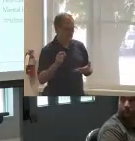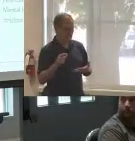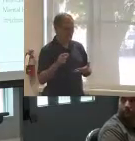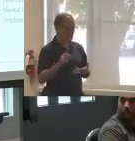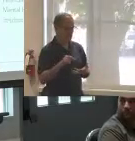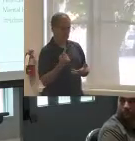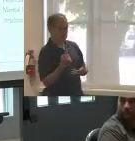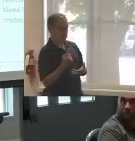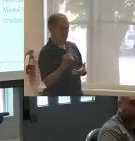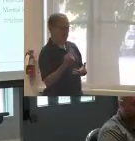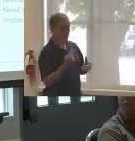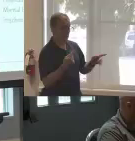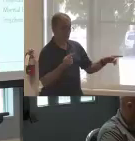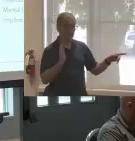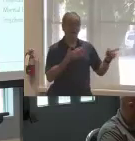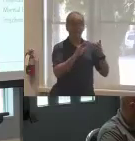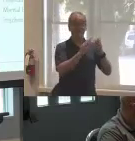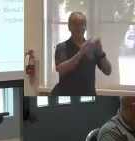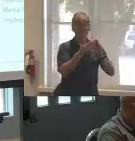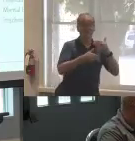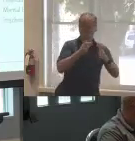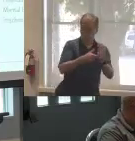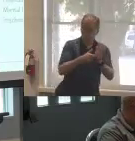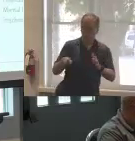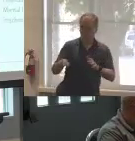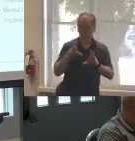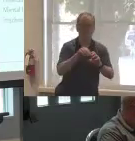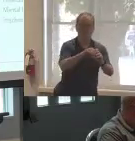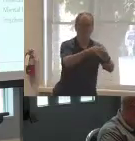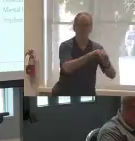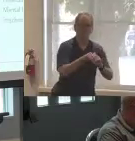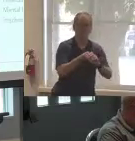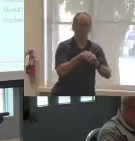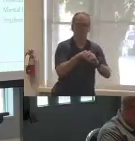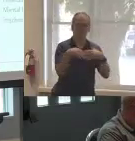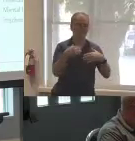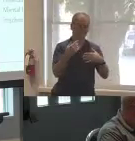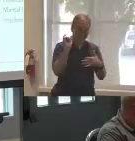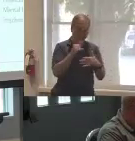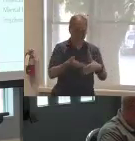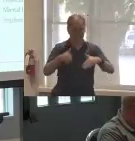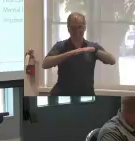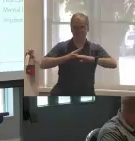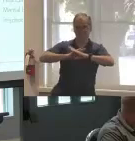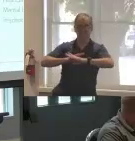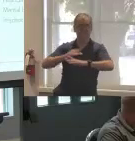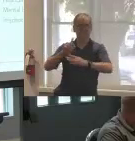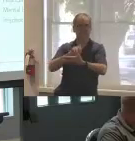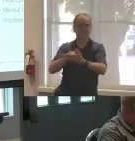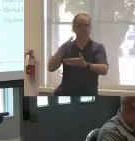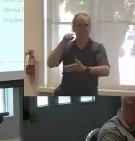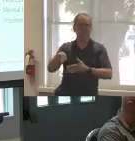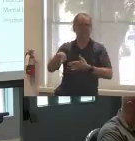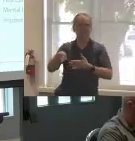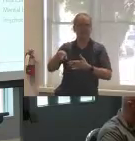the RCC procedure, which really creates this another layer of discrimination and kind of abuse